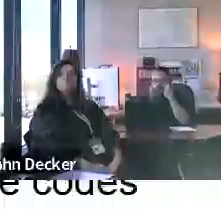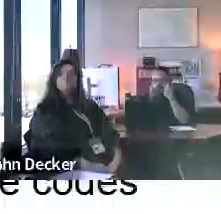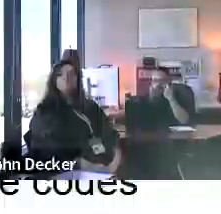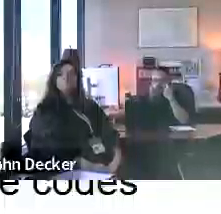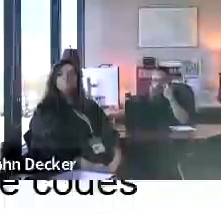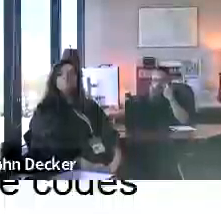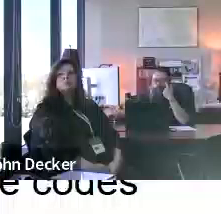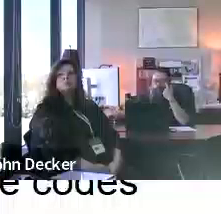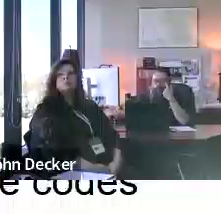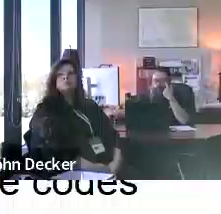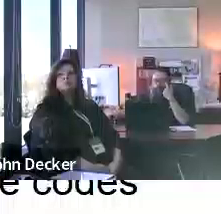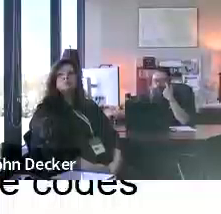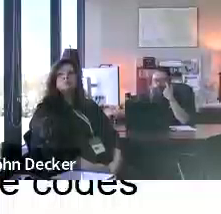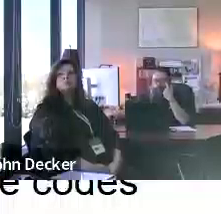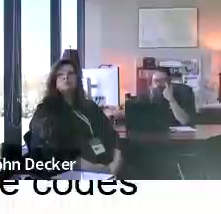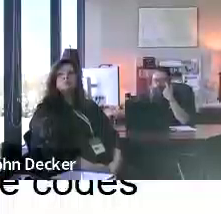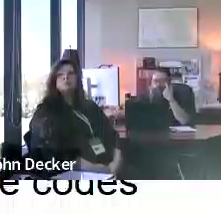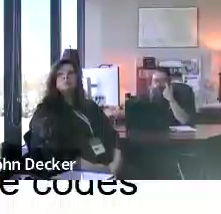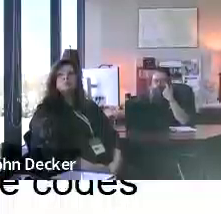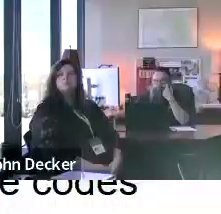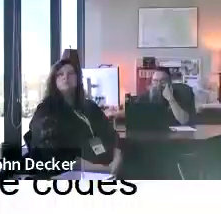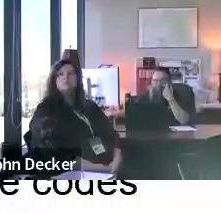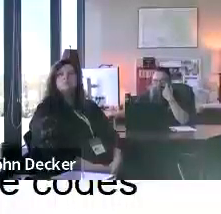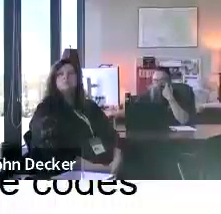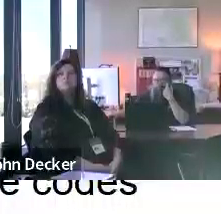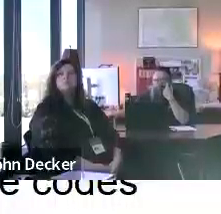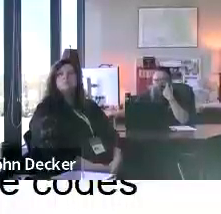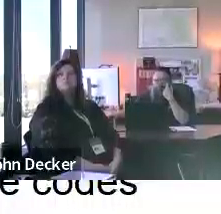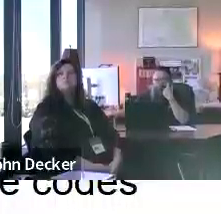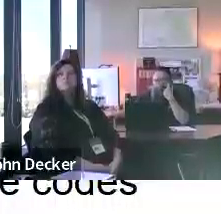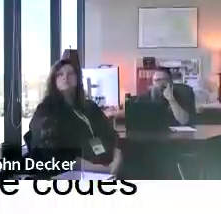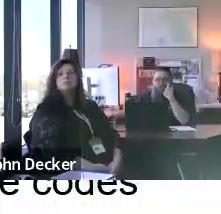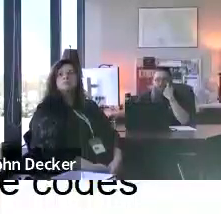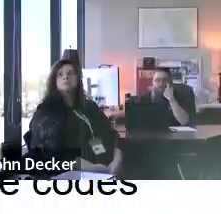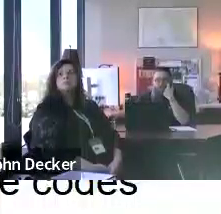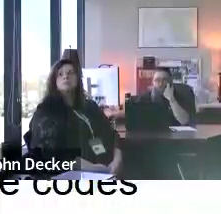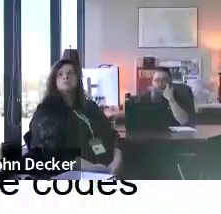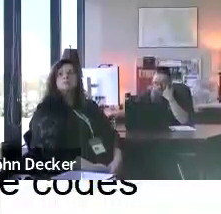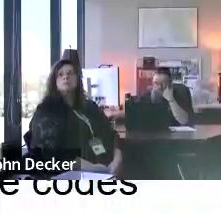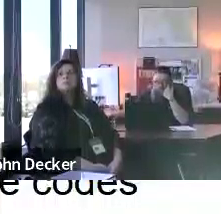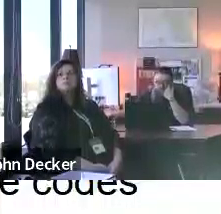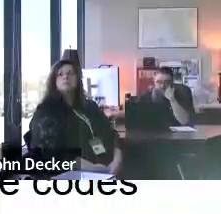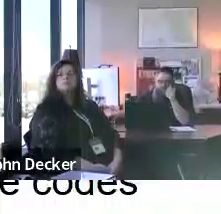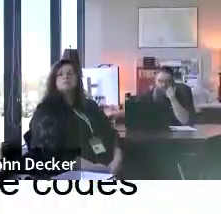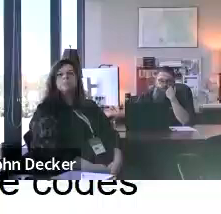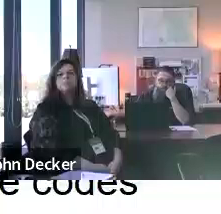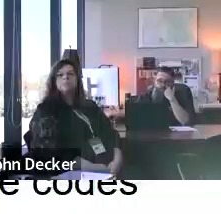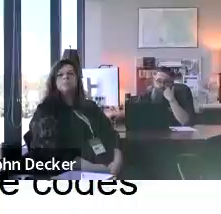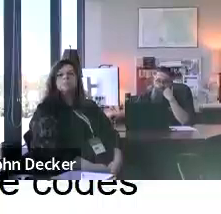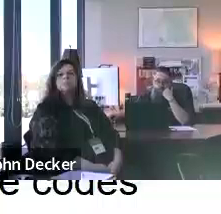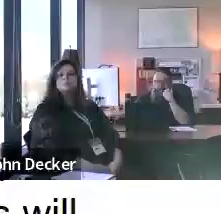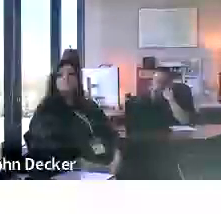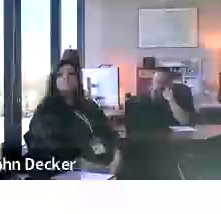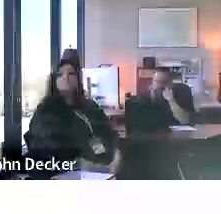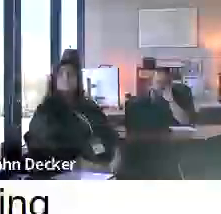pair each of the service description with the rate model. So you'll get more detailed information about your specific services that you as service